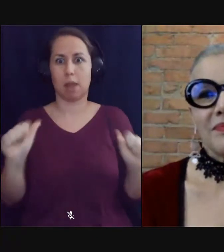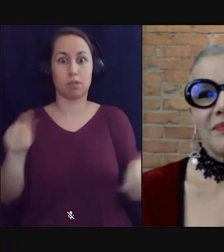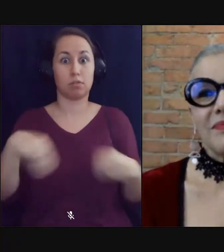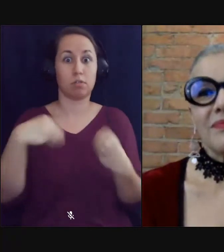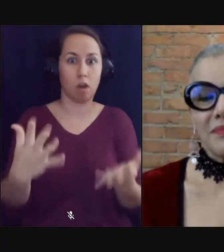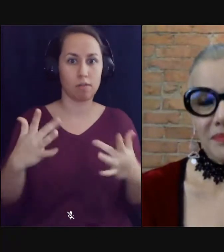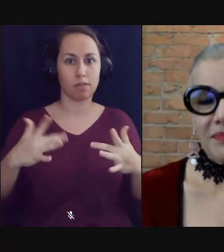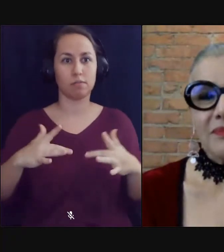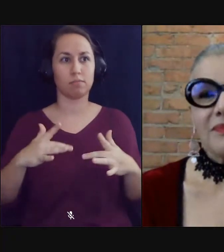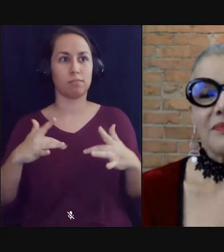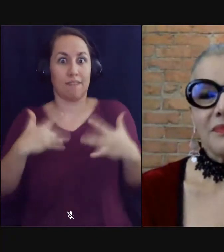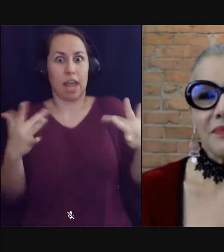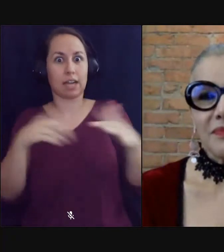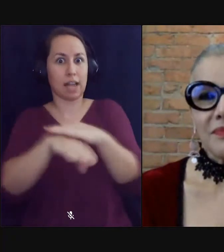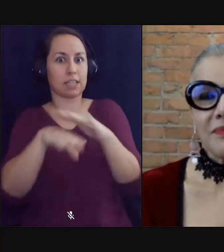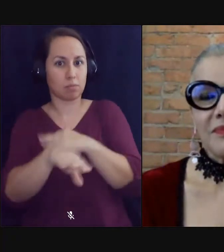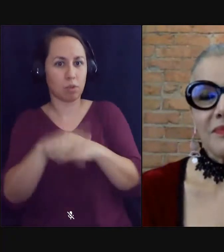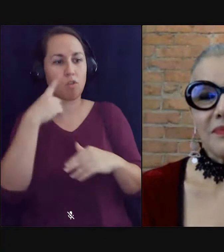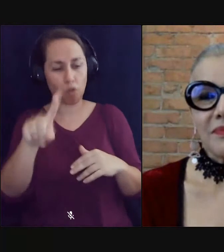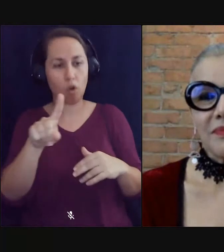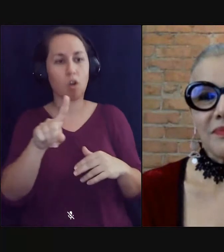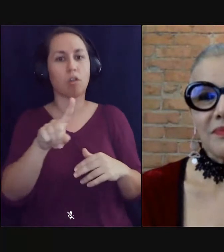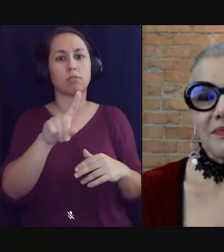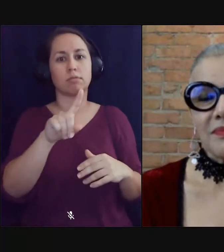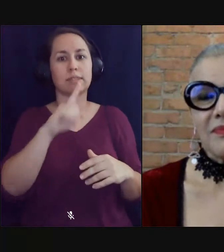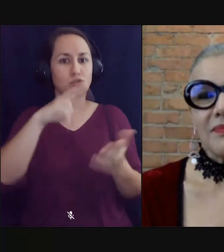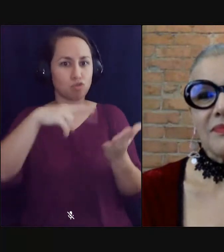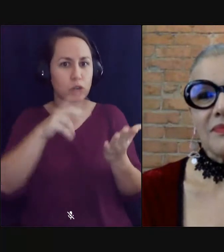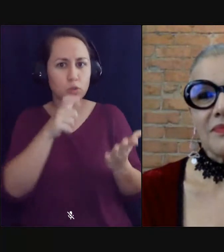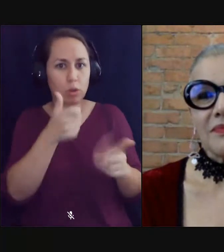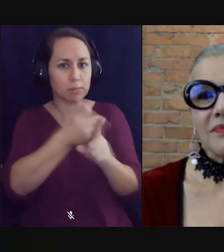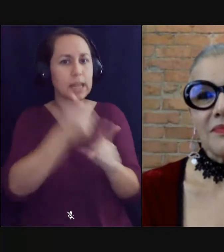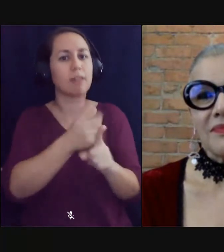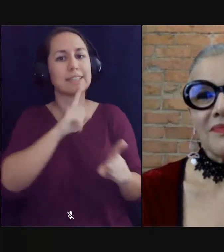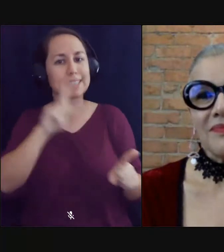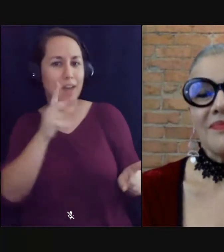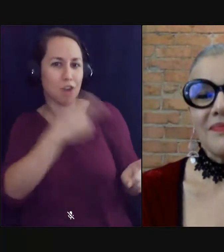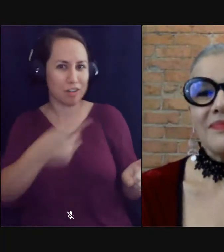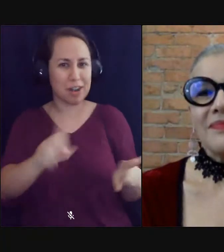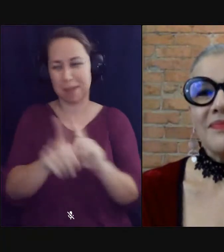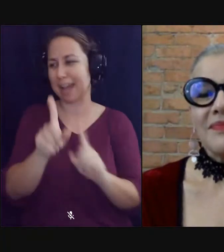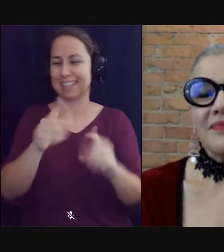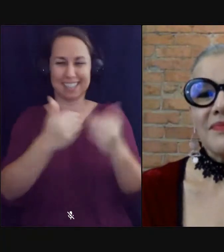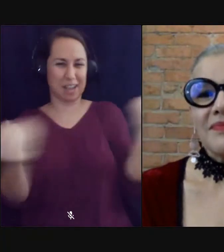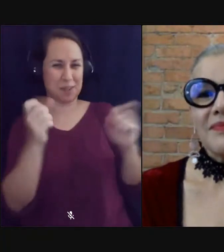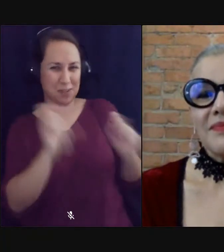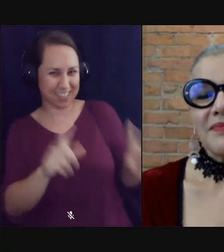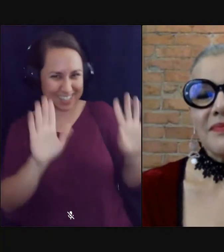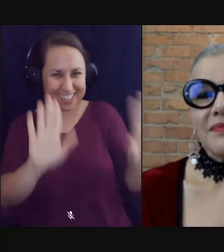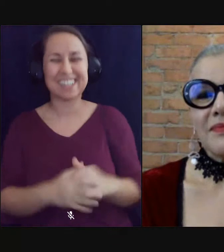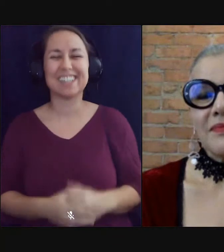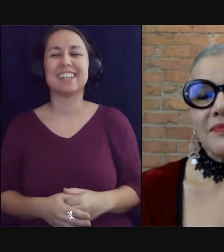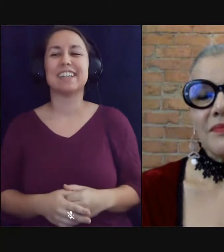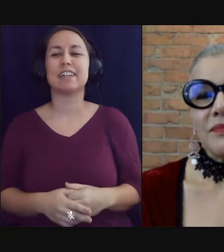event to readers from the deaf and hard of hearing communities. But sorry, separate question. So I came